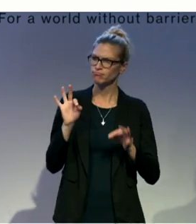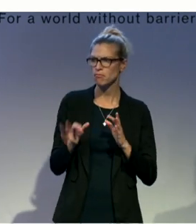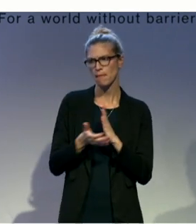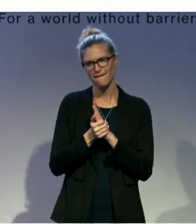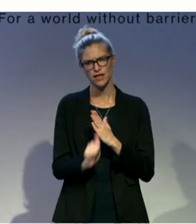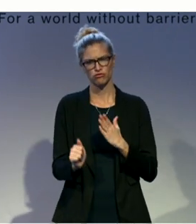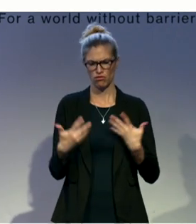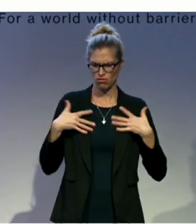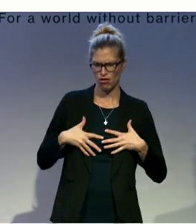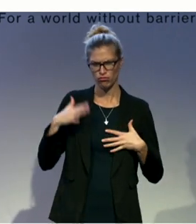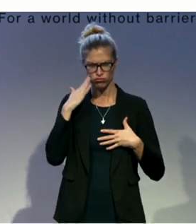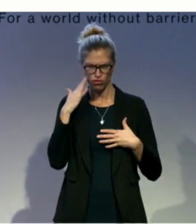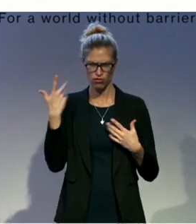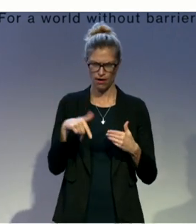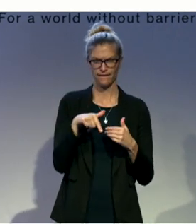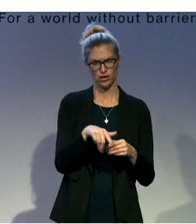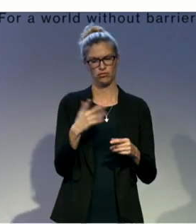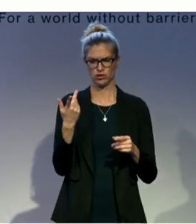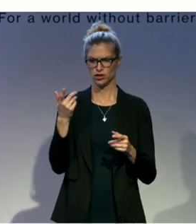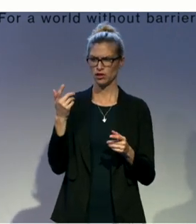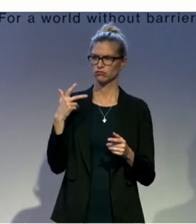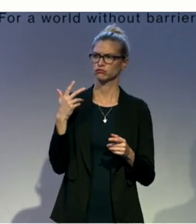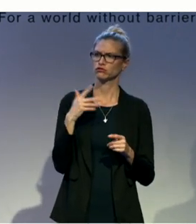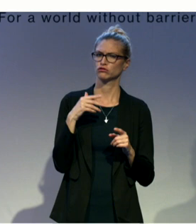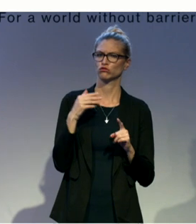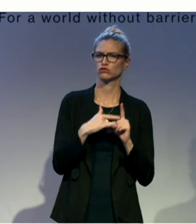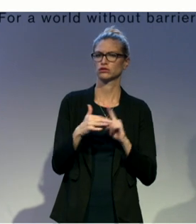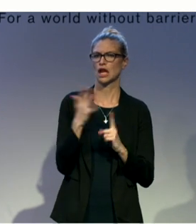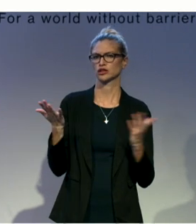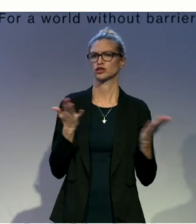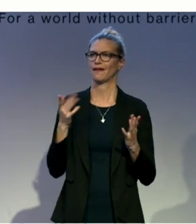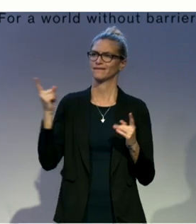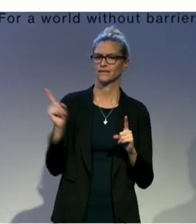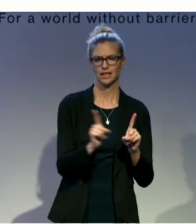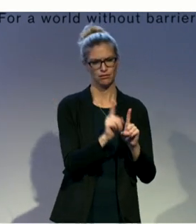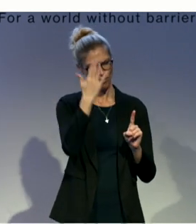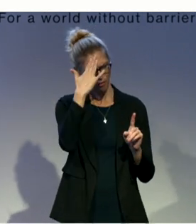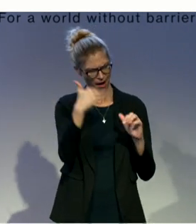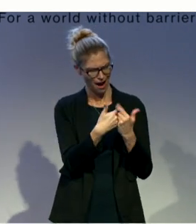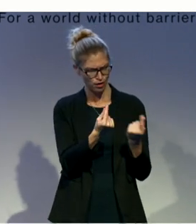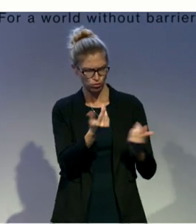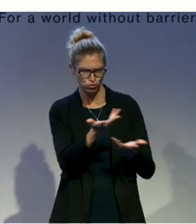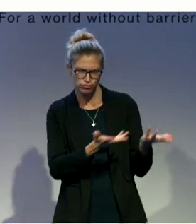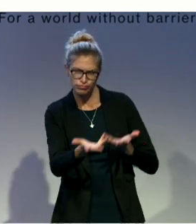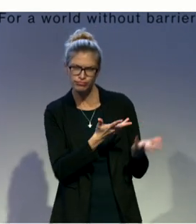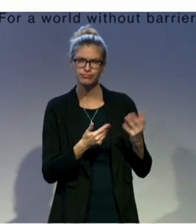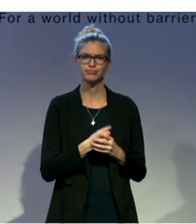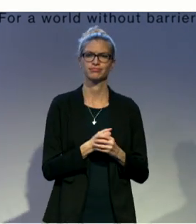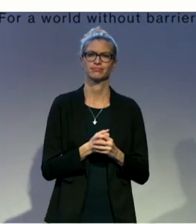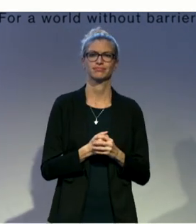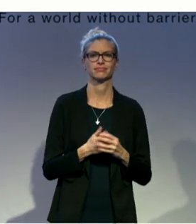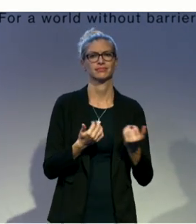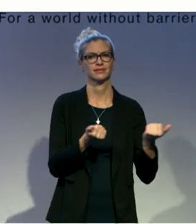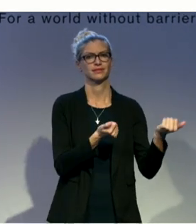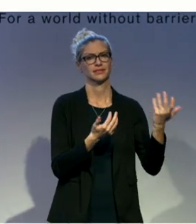social service suppliers. We are planning to serve the families on the waiting list and build the